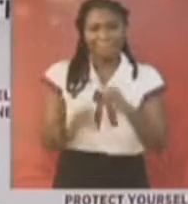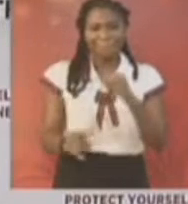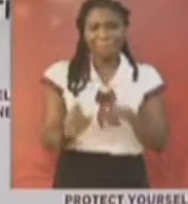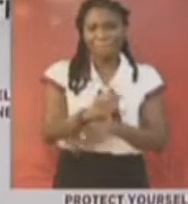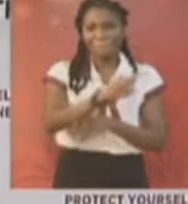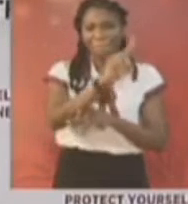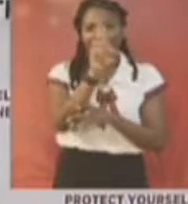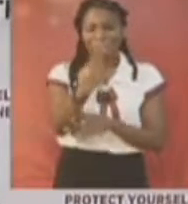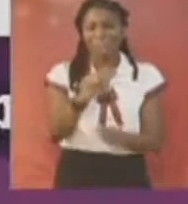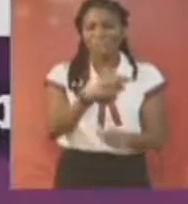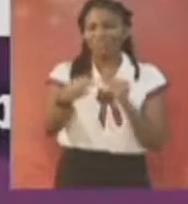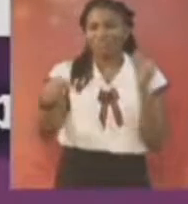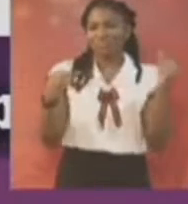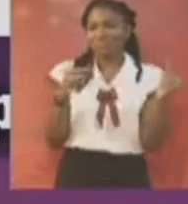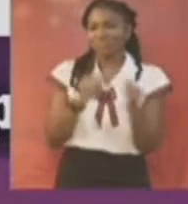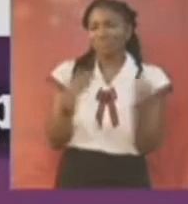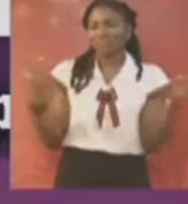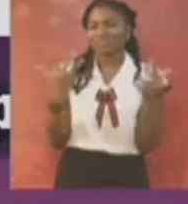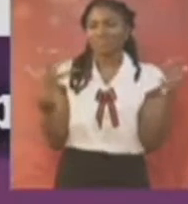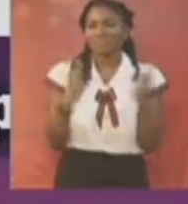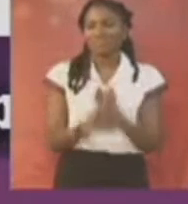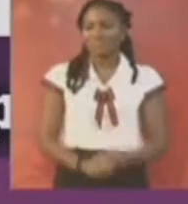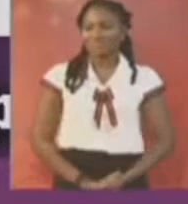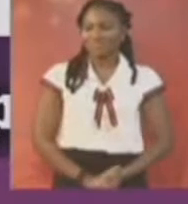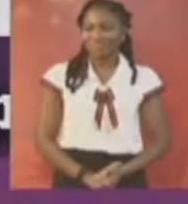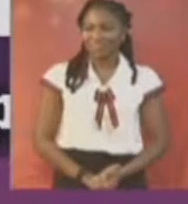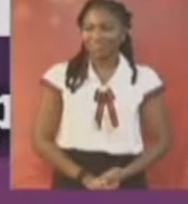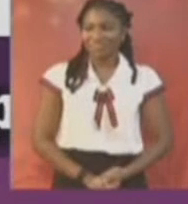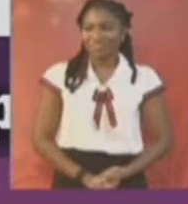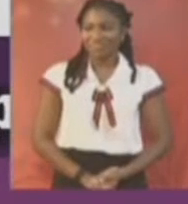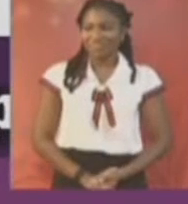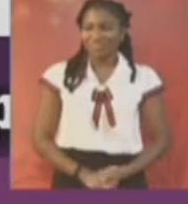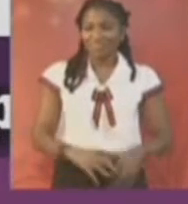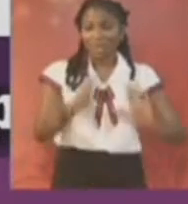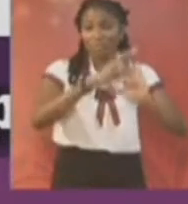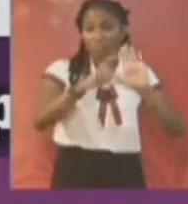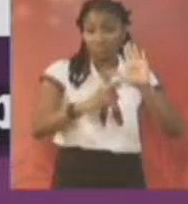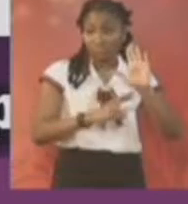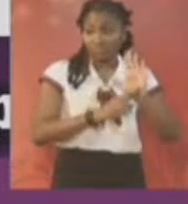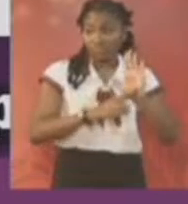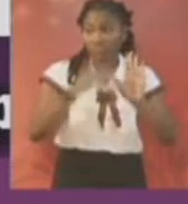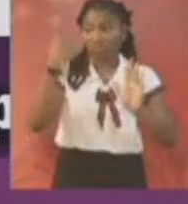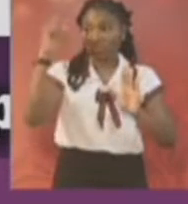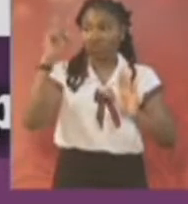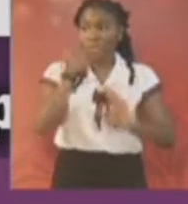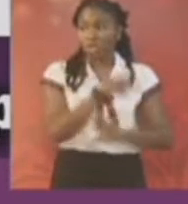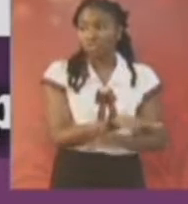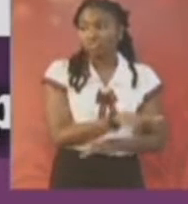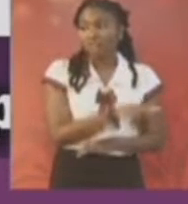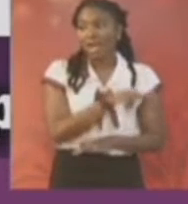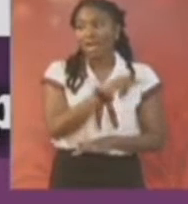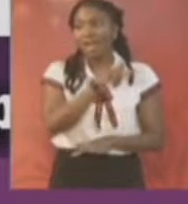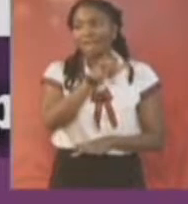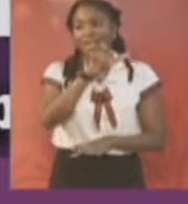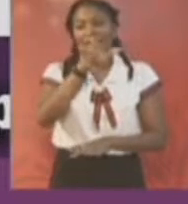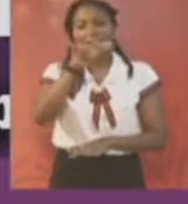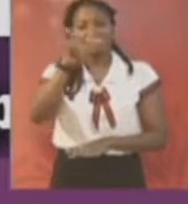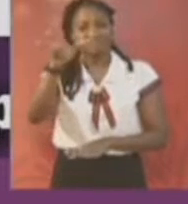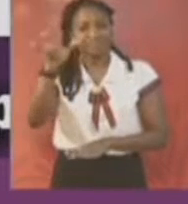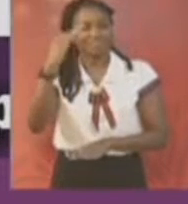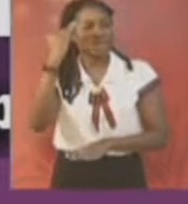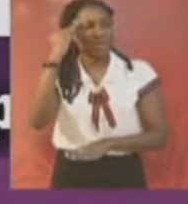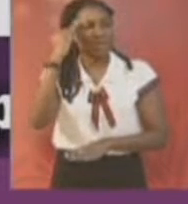concerning the protocols for travel. I'm wondering, we have seen that